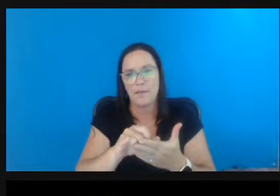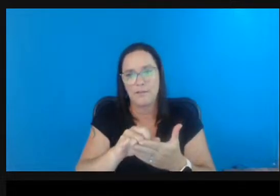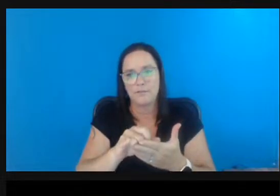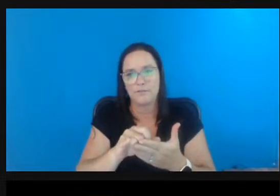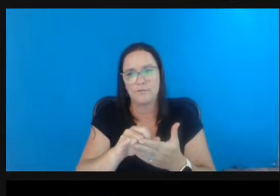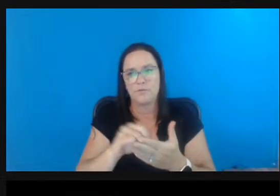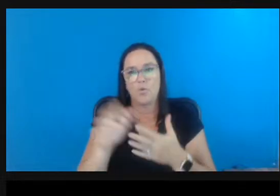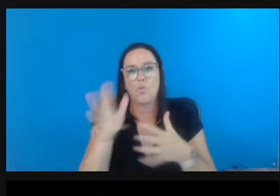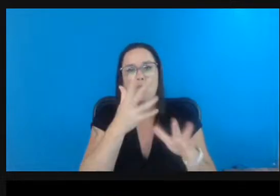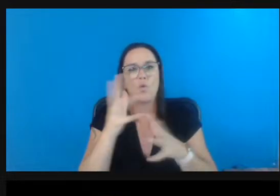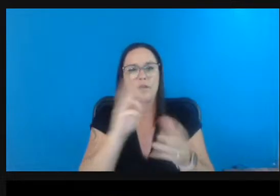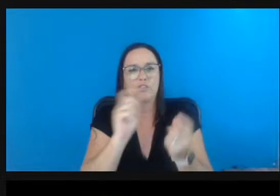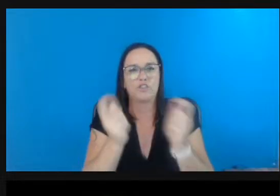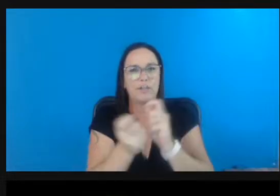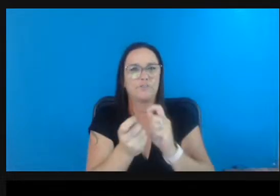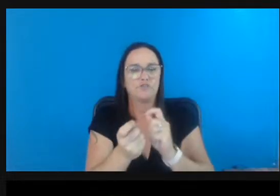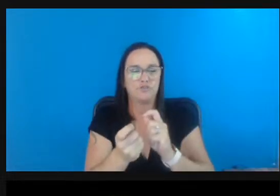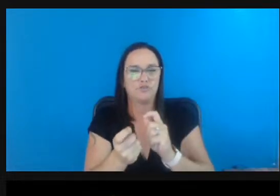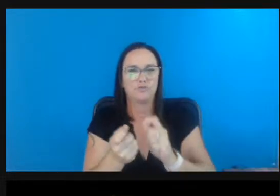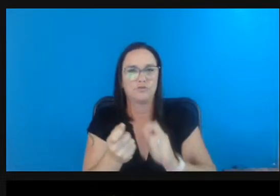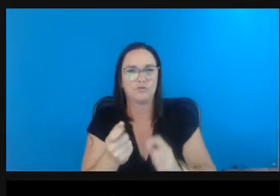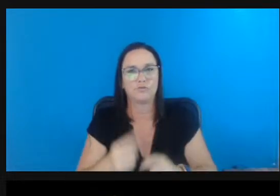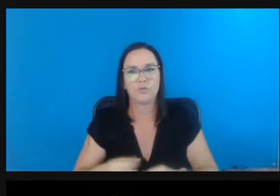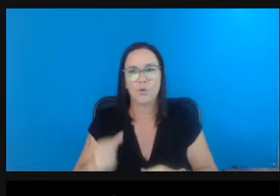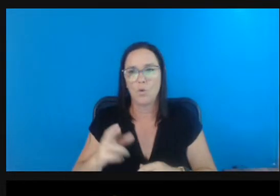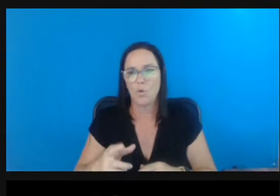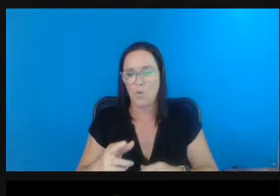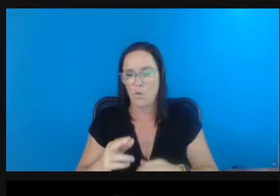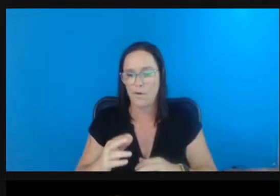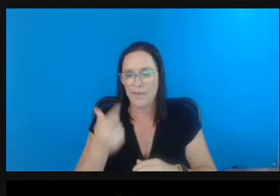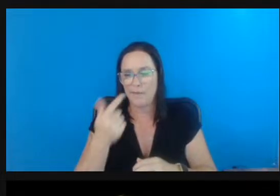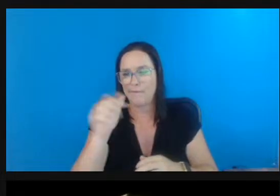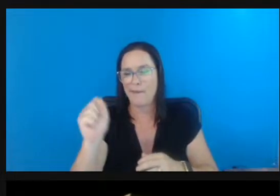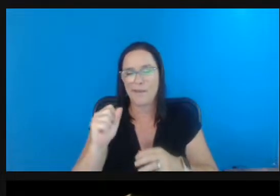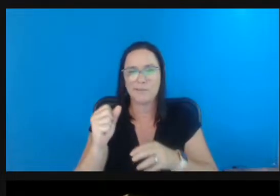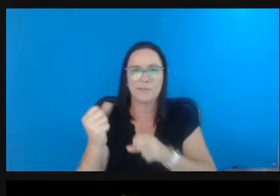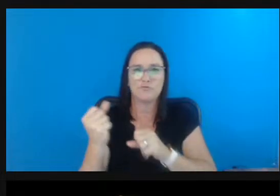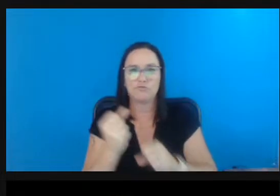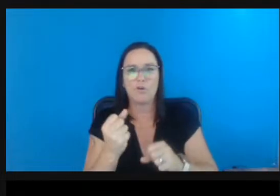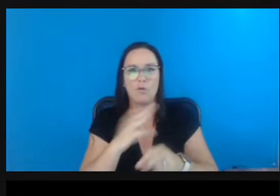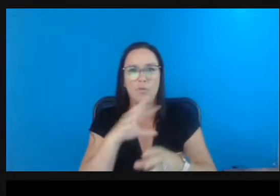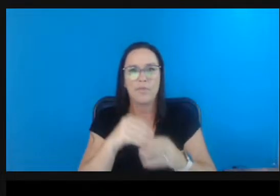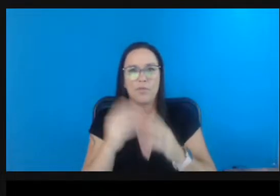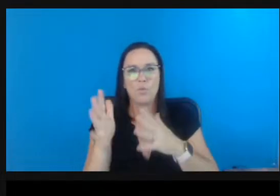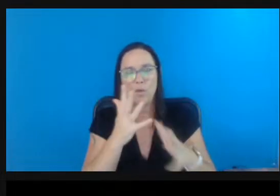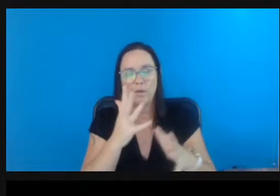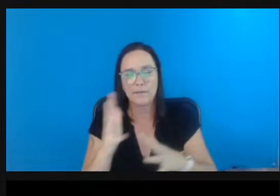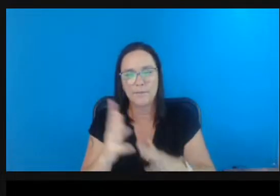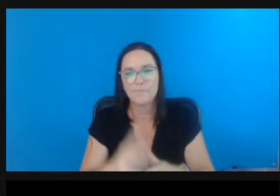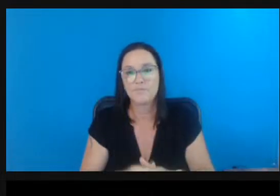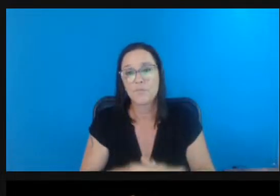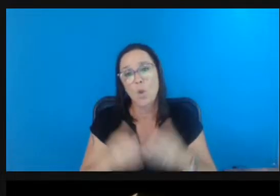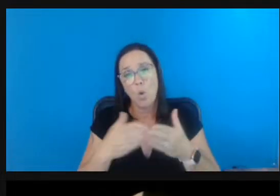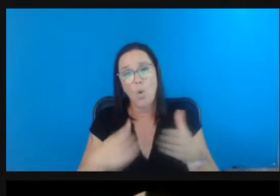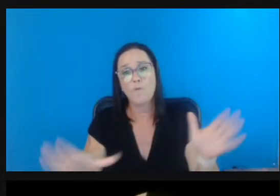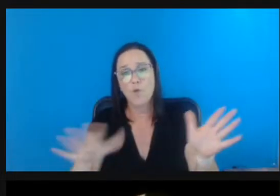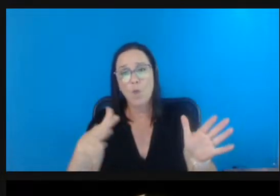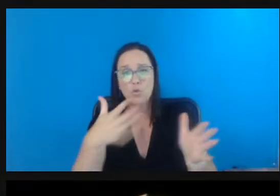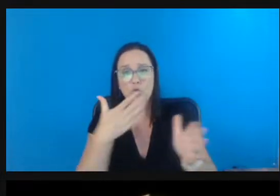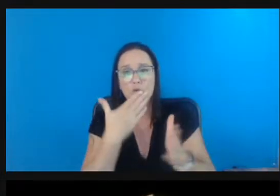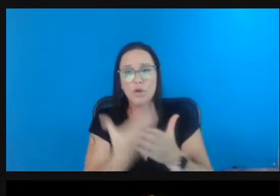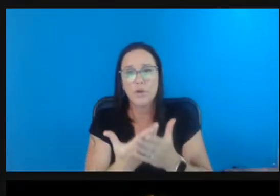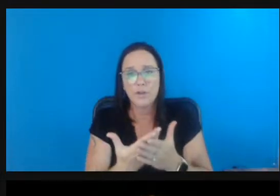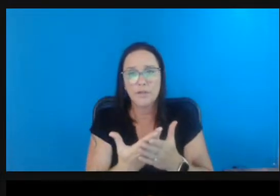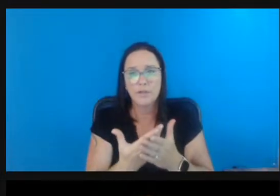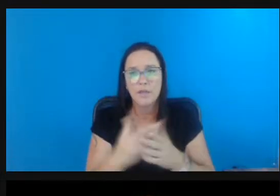changing wind or the concentration of the wind blowing that plume off in that direction there. But overall, air quality is pretty good across the island now. It's been